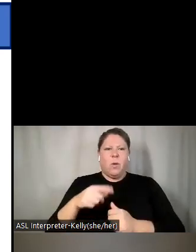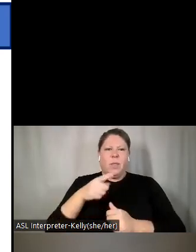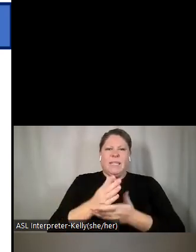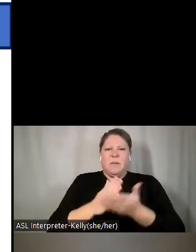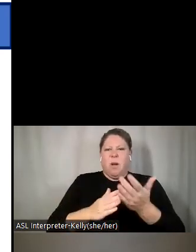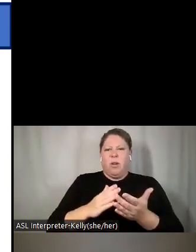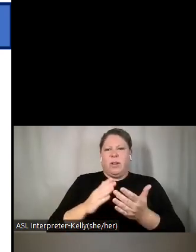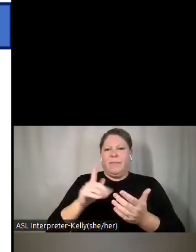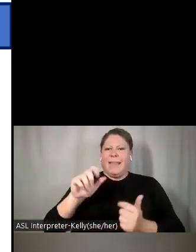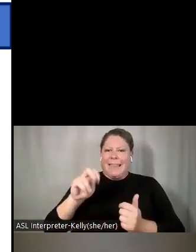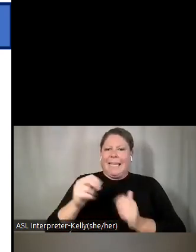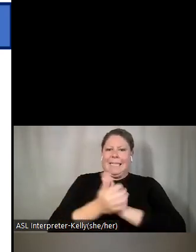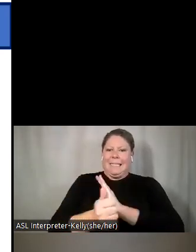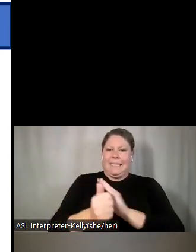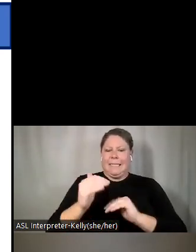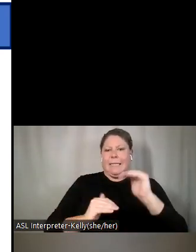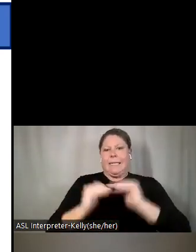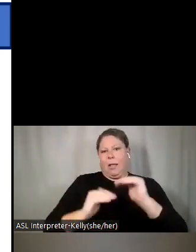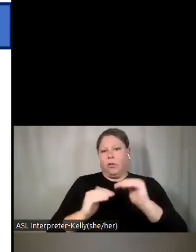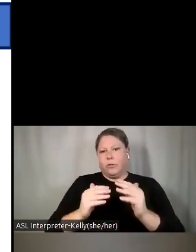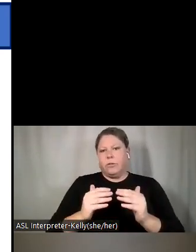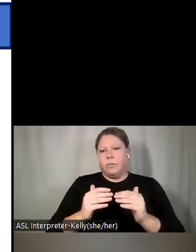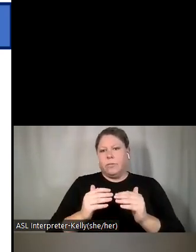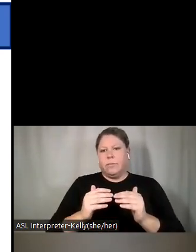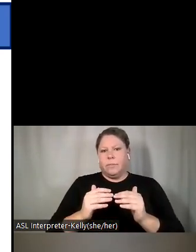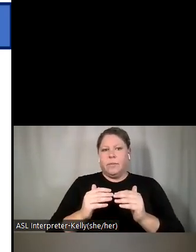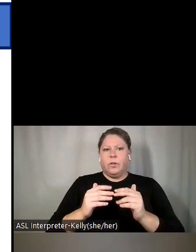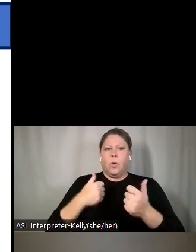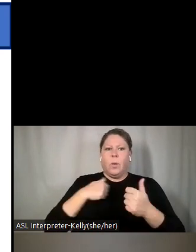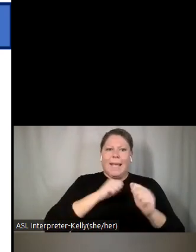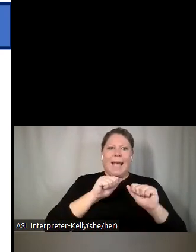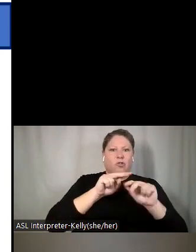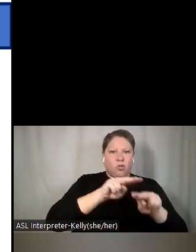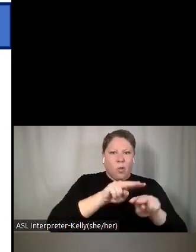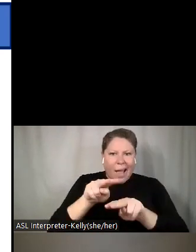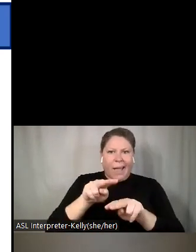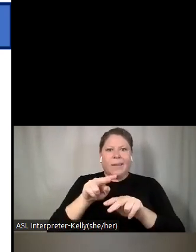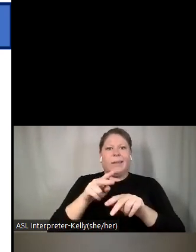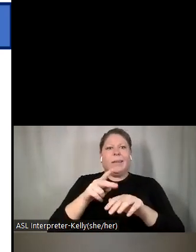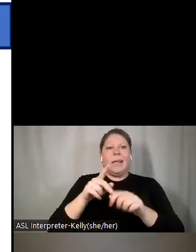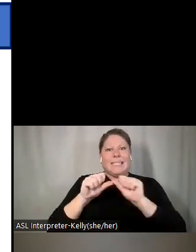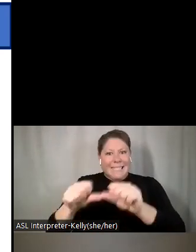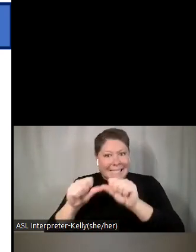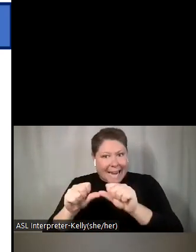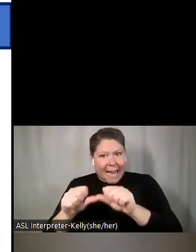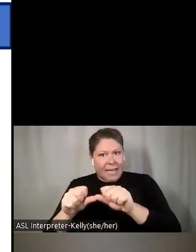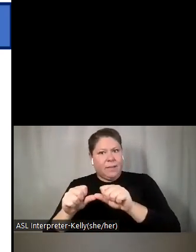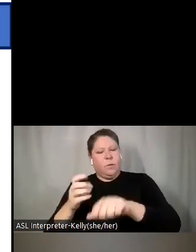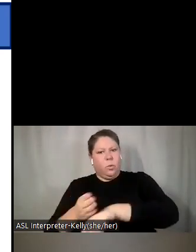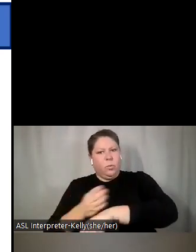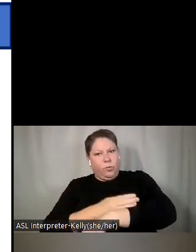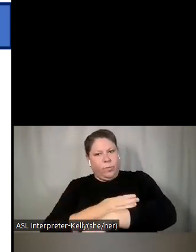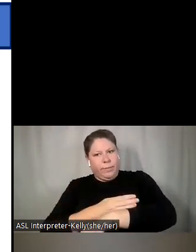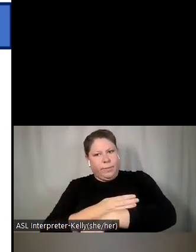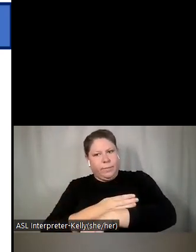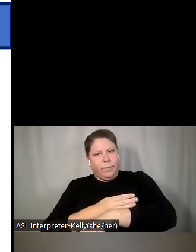to track, sustain, and truly pursue continuous improvement. And as we say within CDPH, pursue